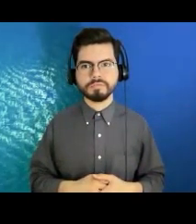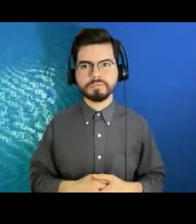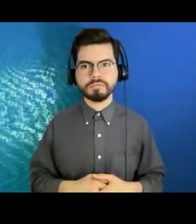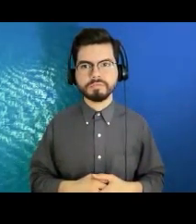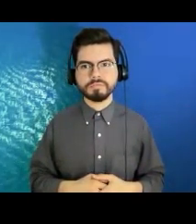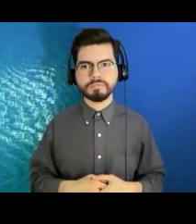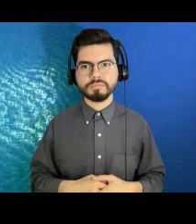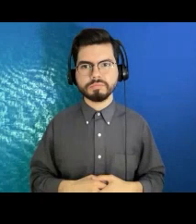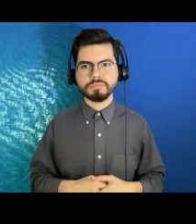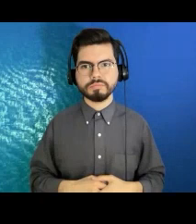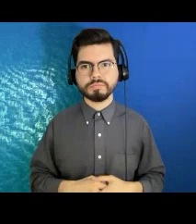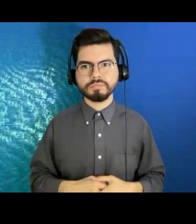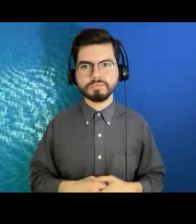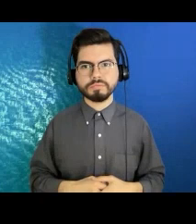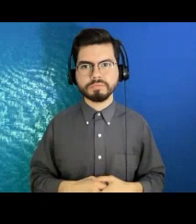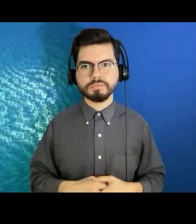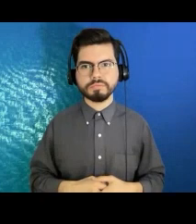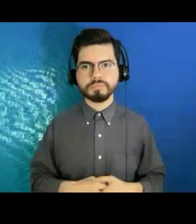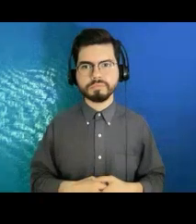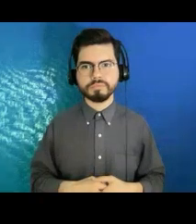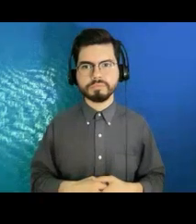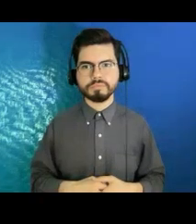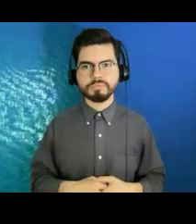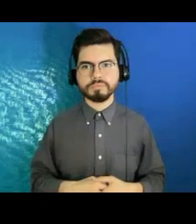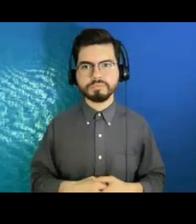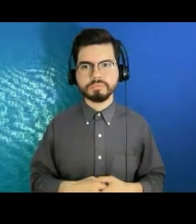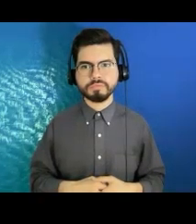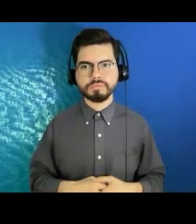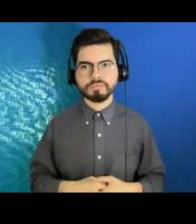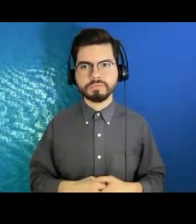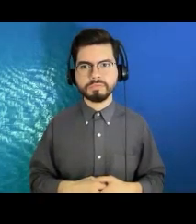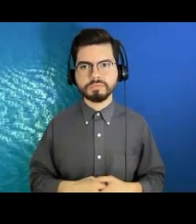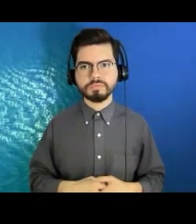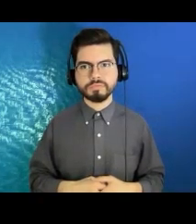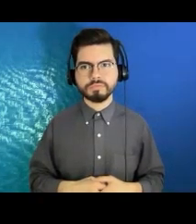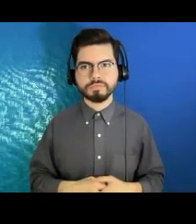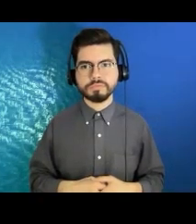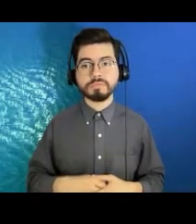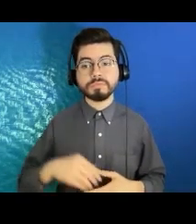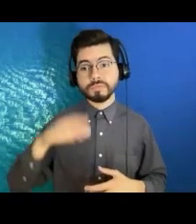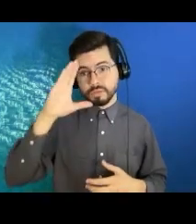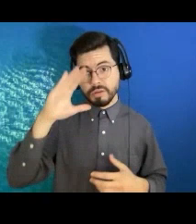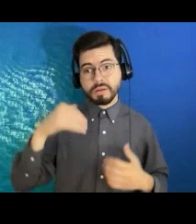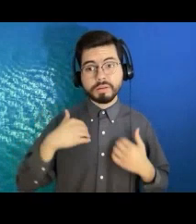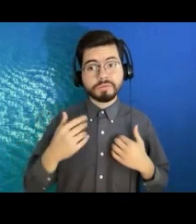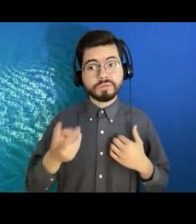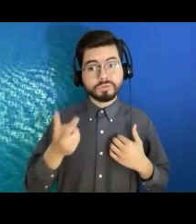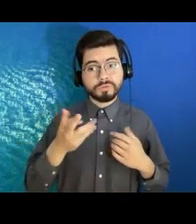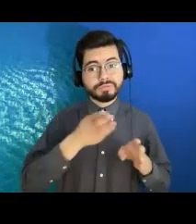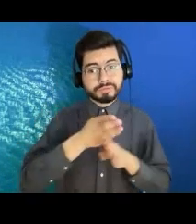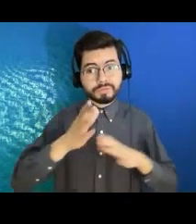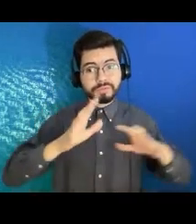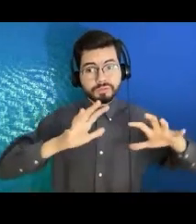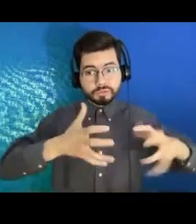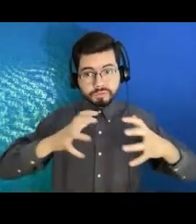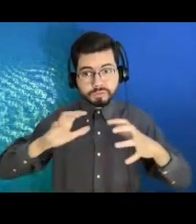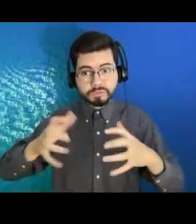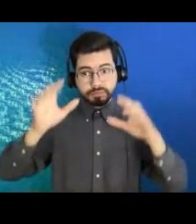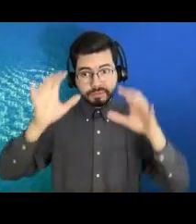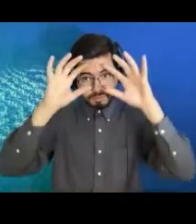Let's see where to start. You know, there's two main herds of buffalo in the park. We've got the northern herd